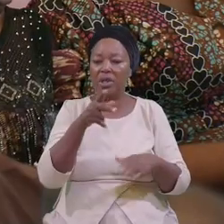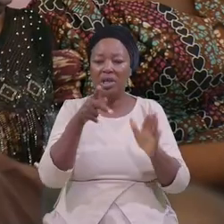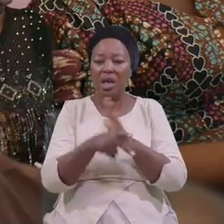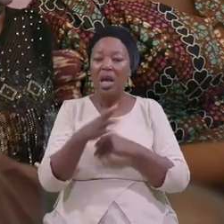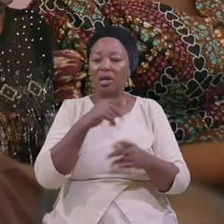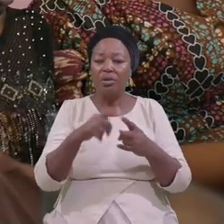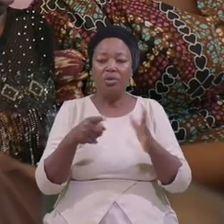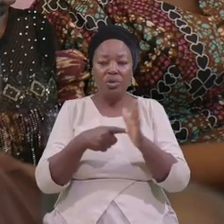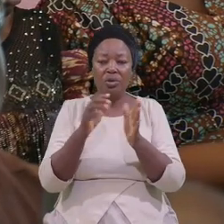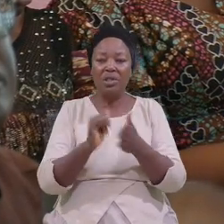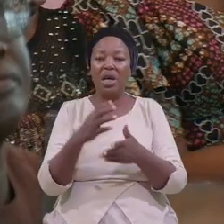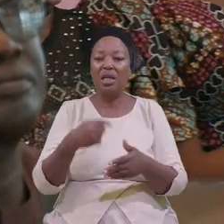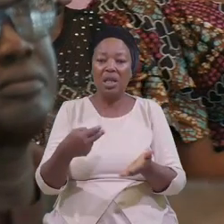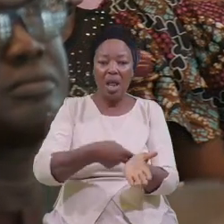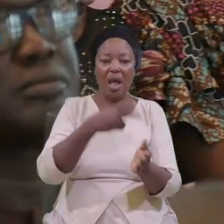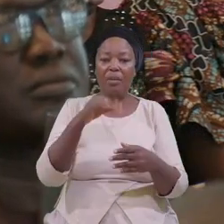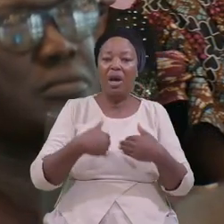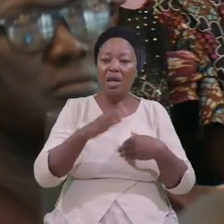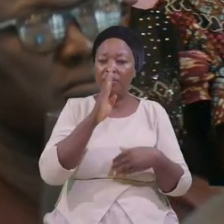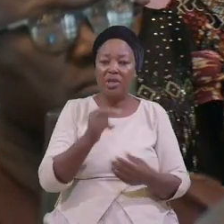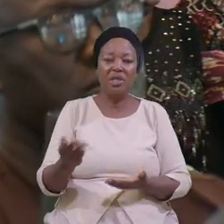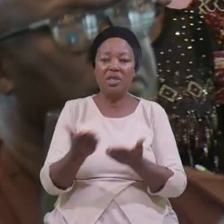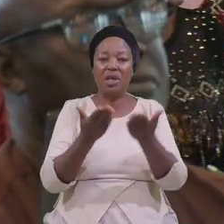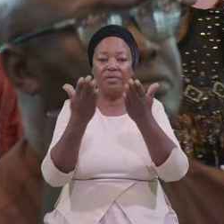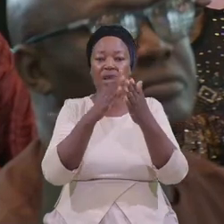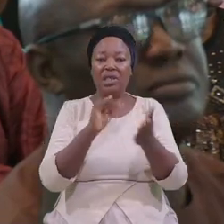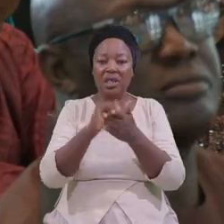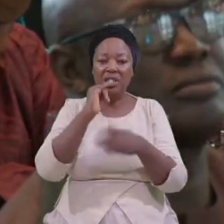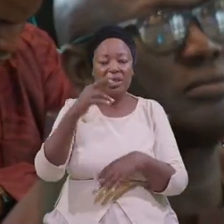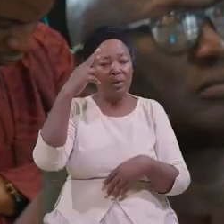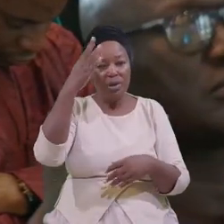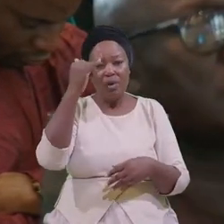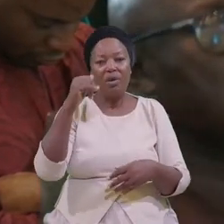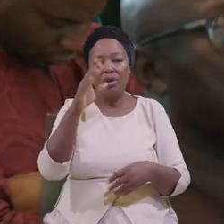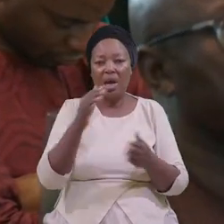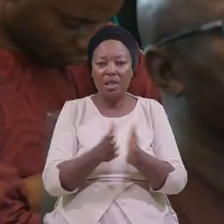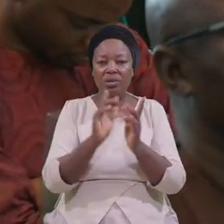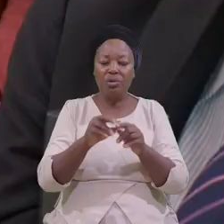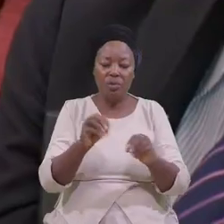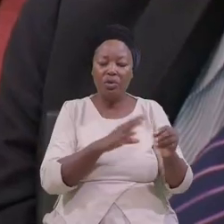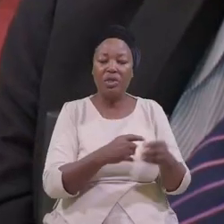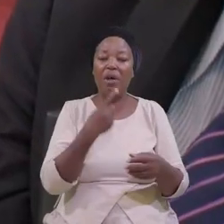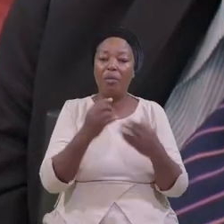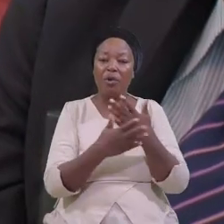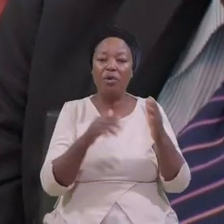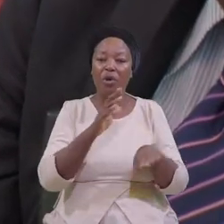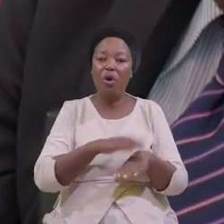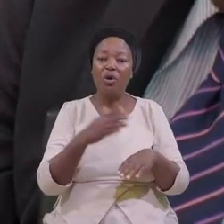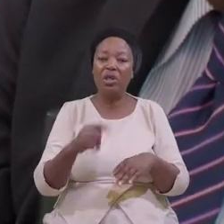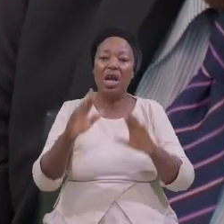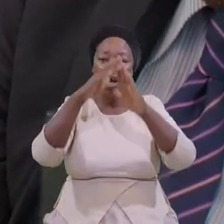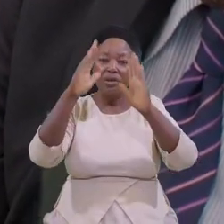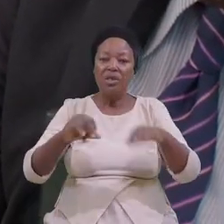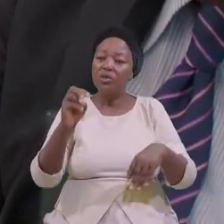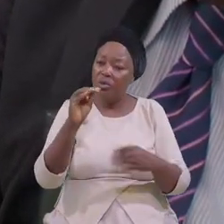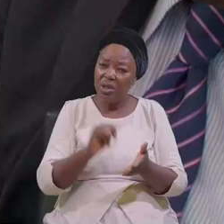a lamb had been sacrificed. That's the reason why they were told to put the blood on the lintels of their houses, so